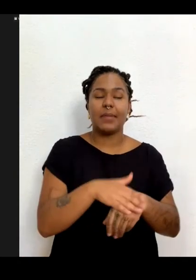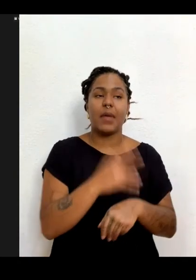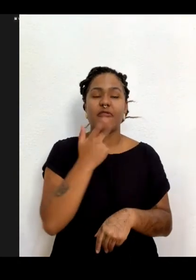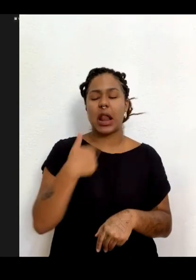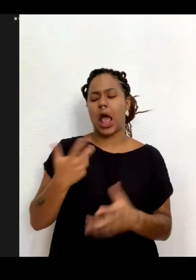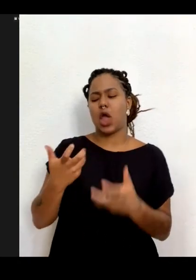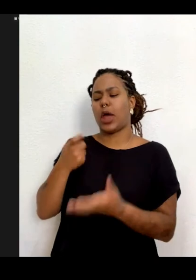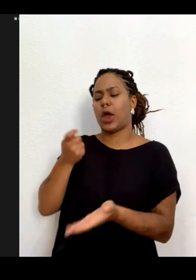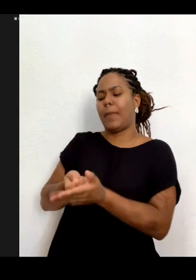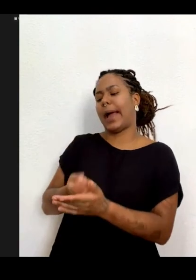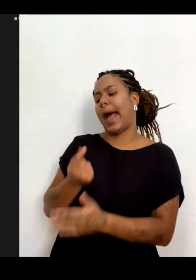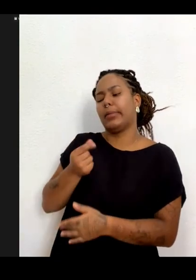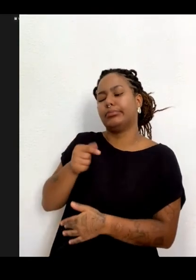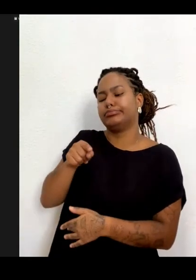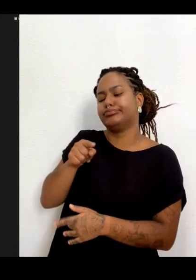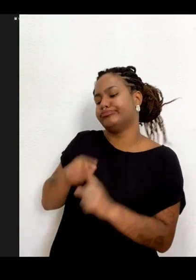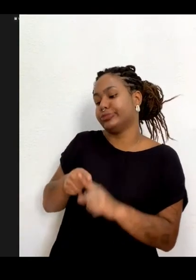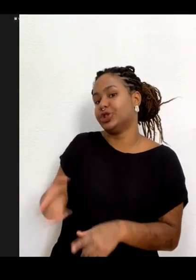foreign